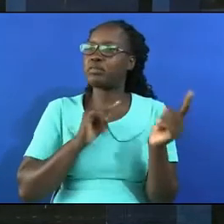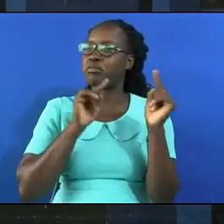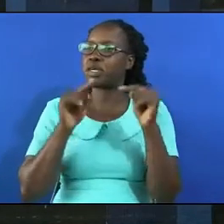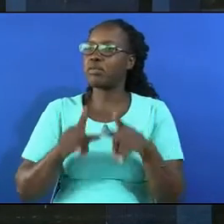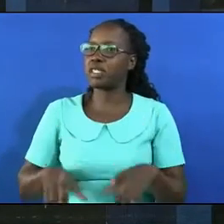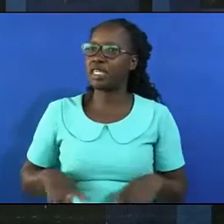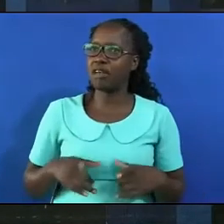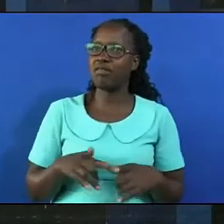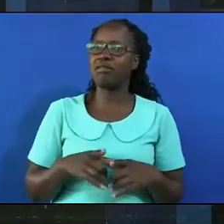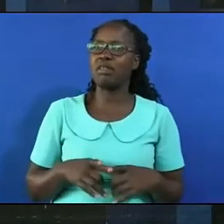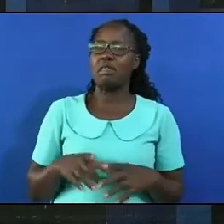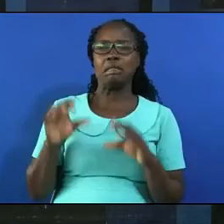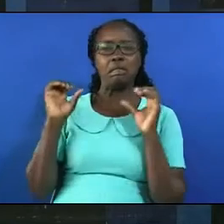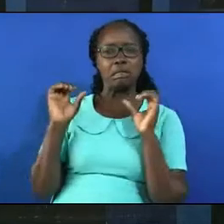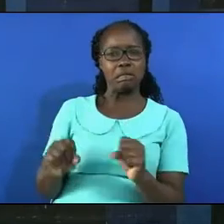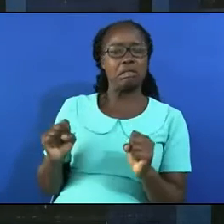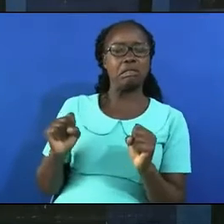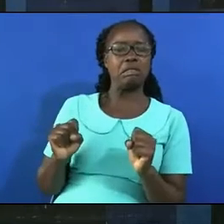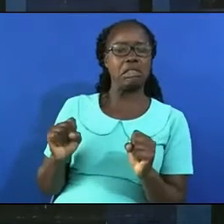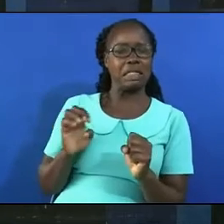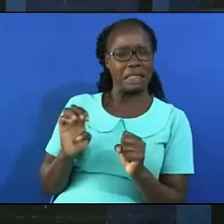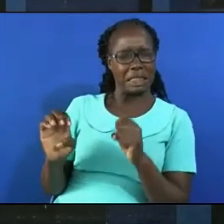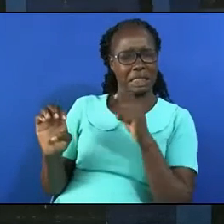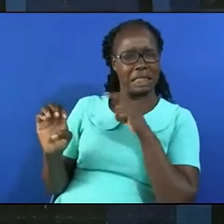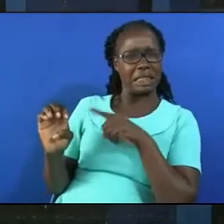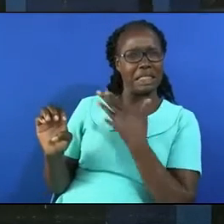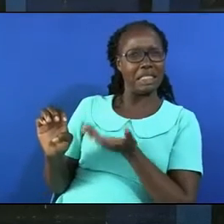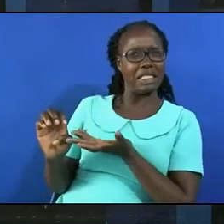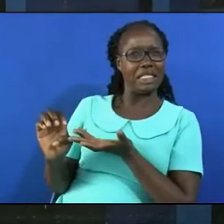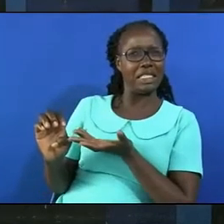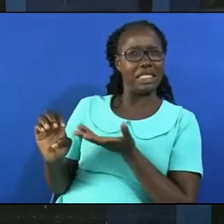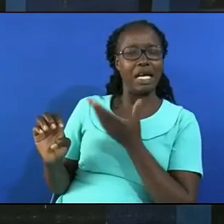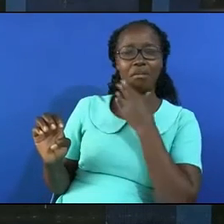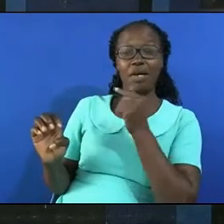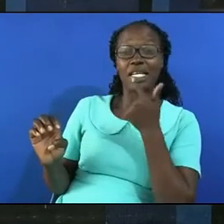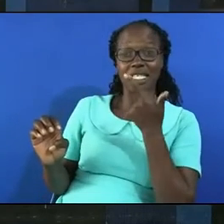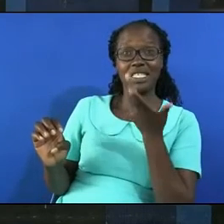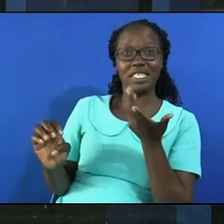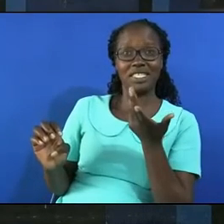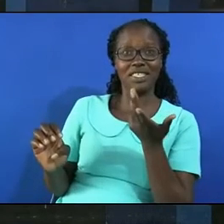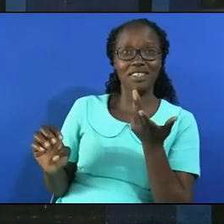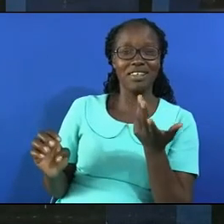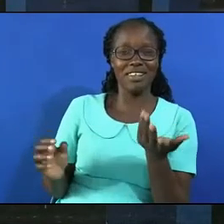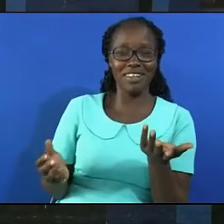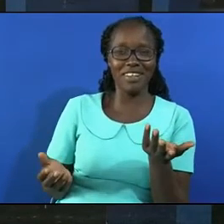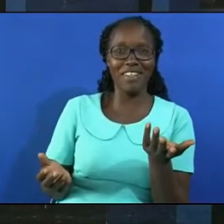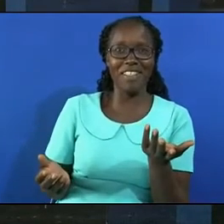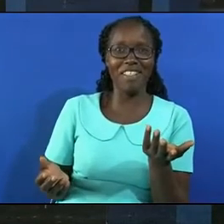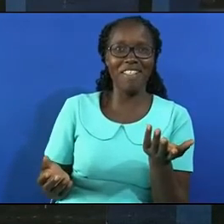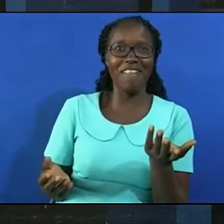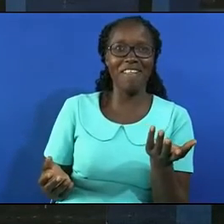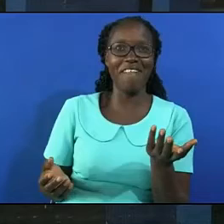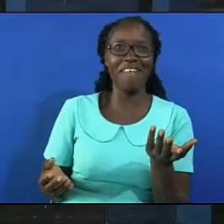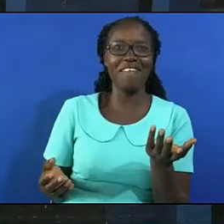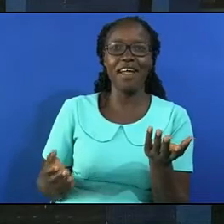your life, you cling on them until, hey, am I safe? They take, hi,